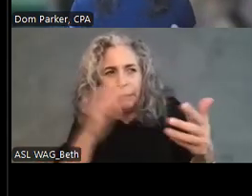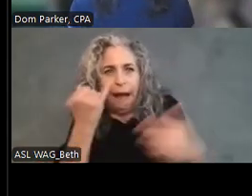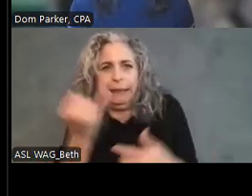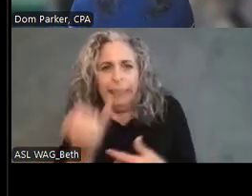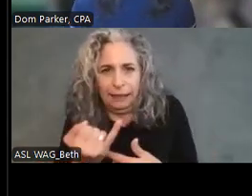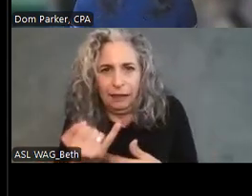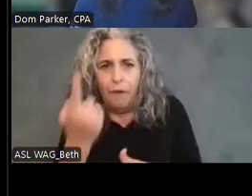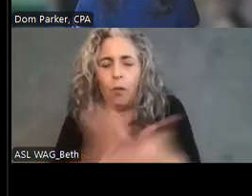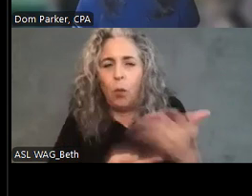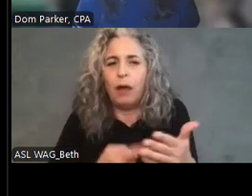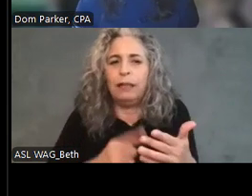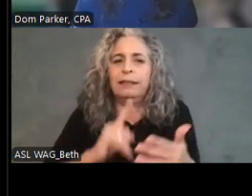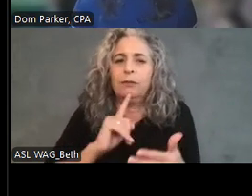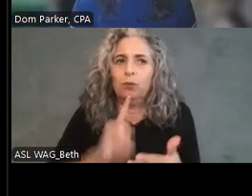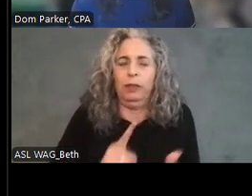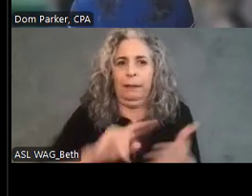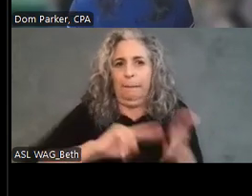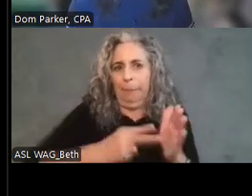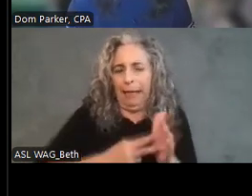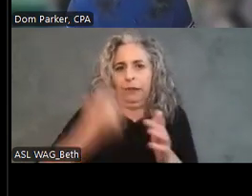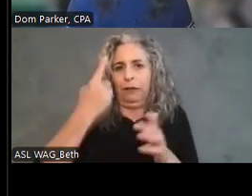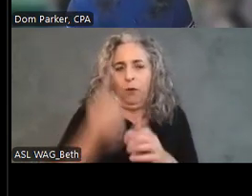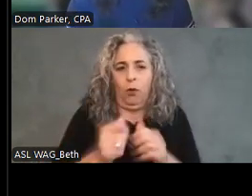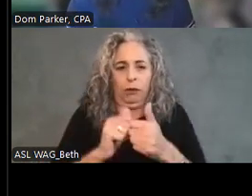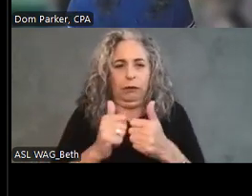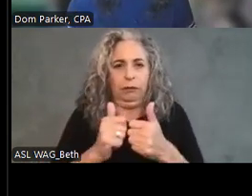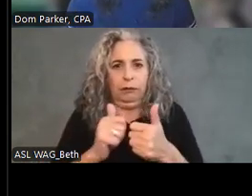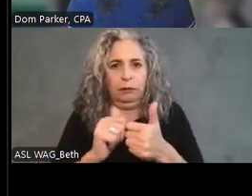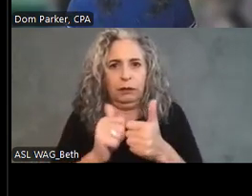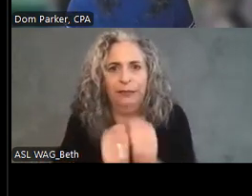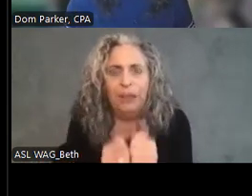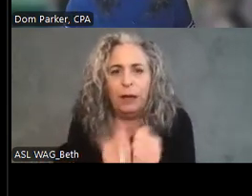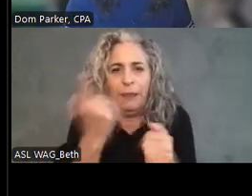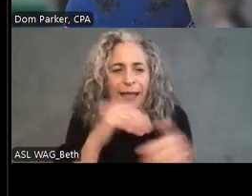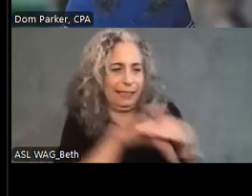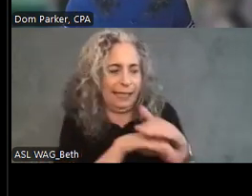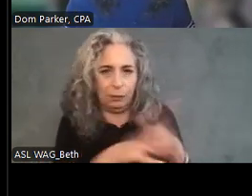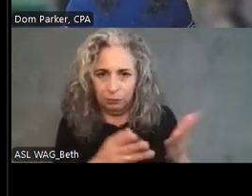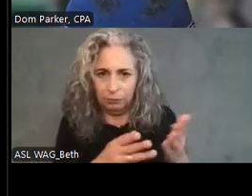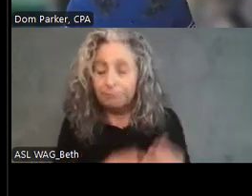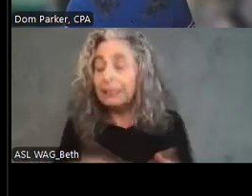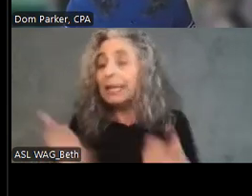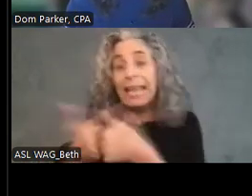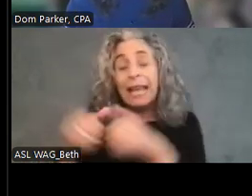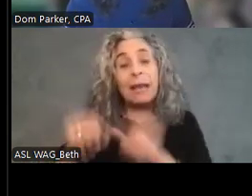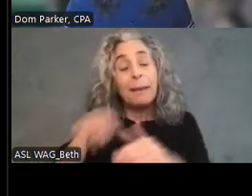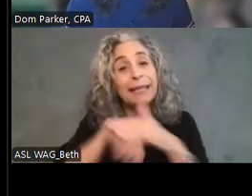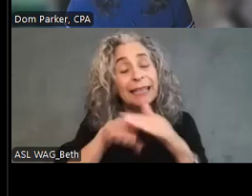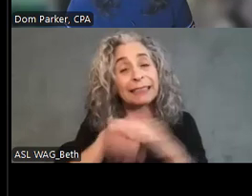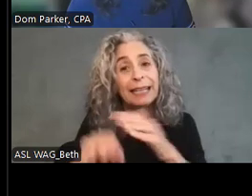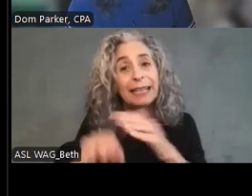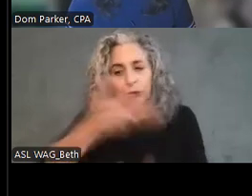what actually is an accessible video game. So it's a game that can be accessed,